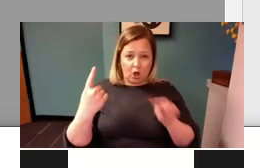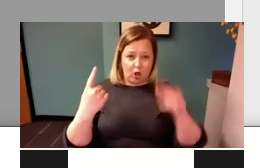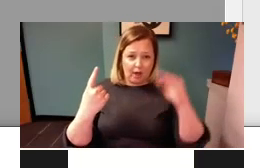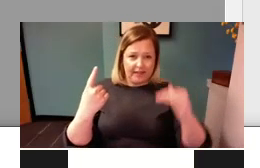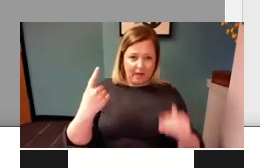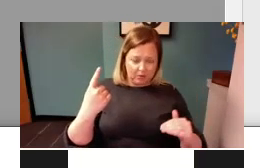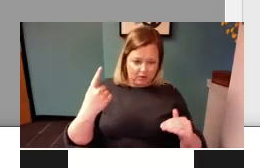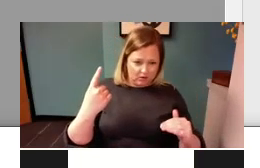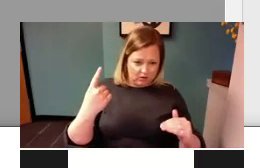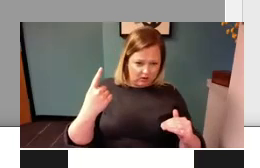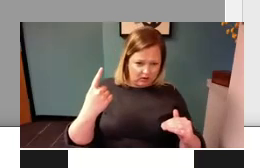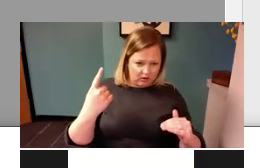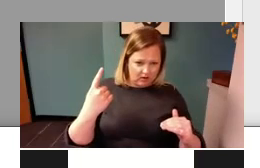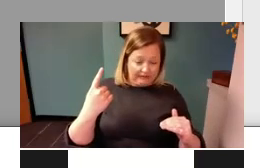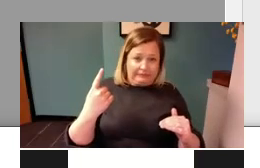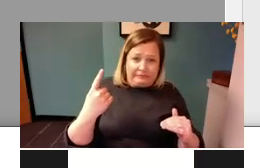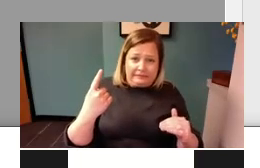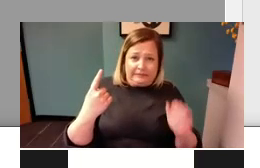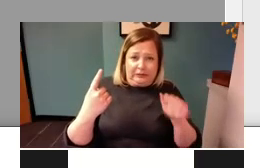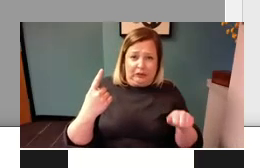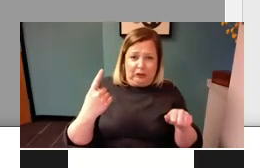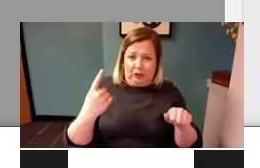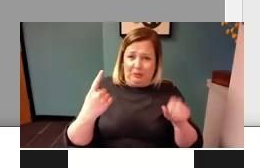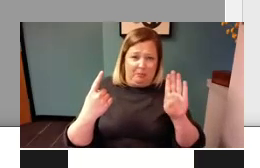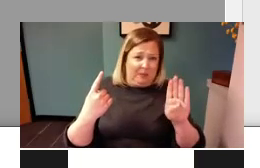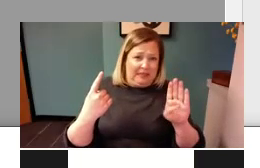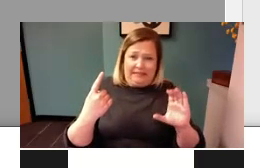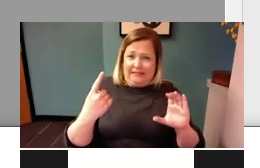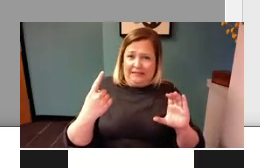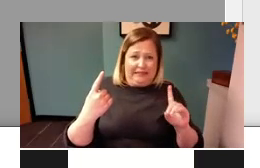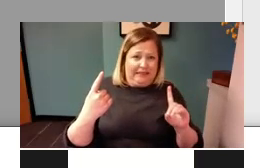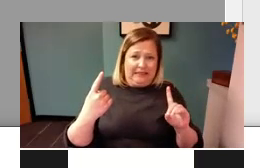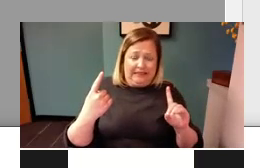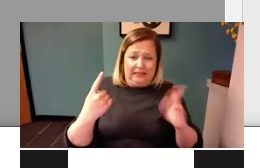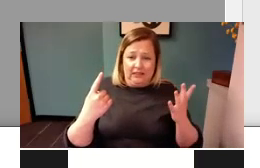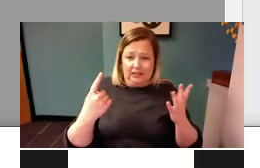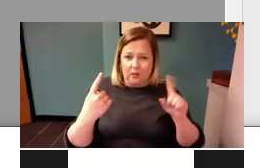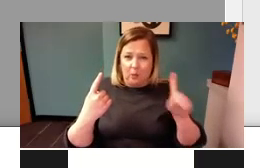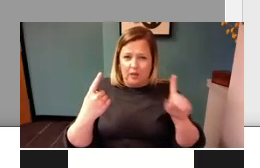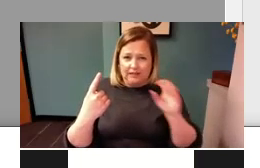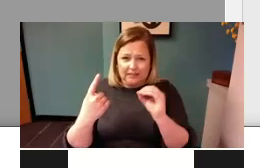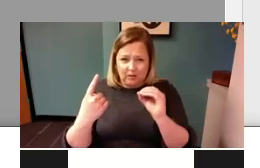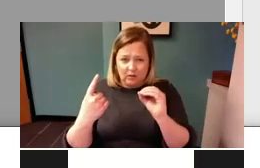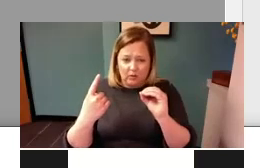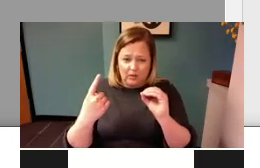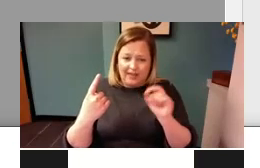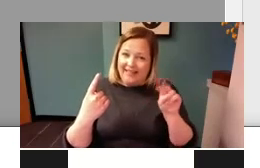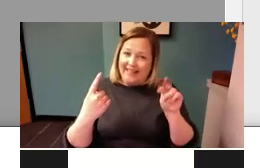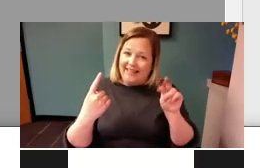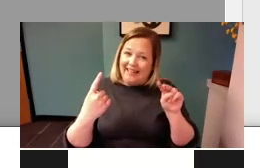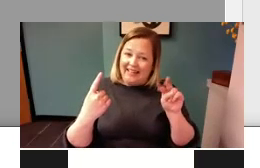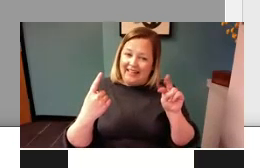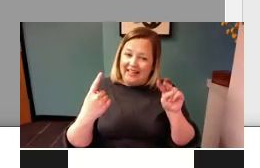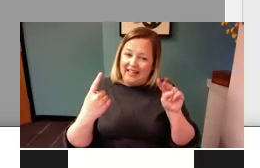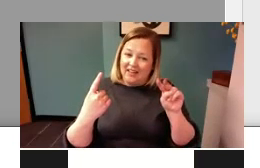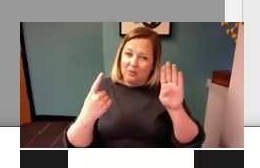or D. So you look at the next one. So you have 10. 10 can either be B or C. So again, there is still some ambiguity. You